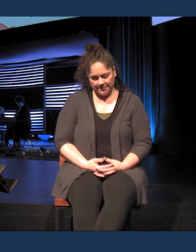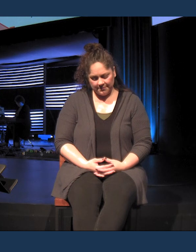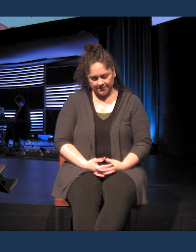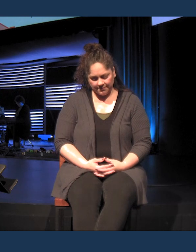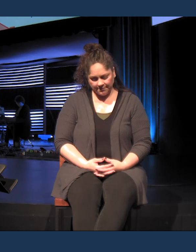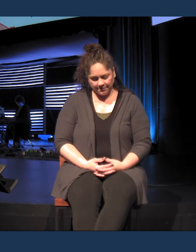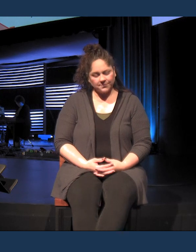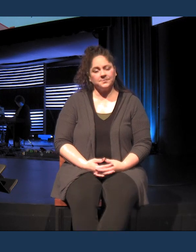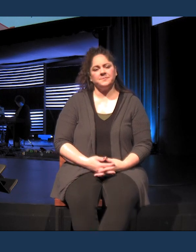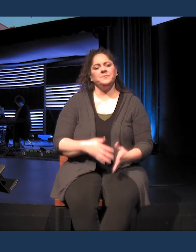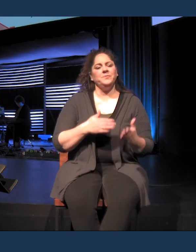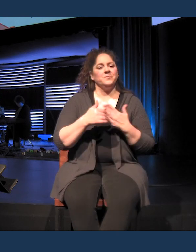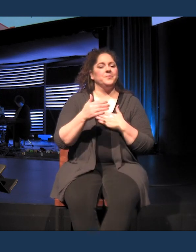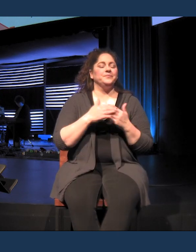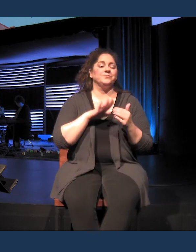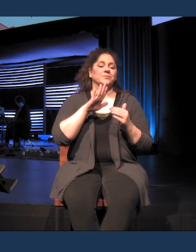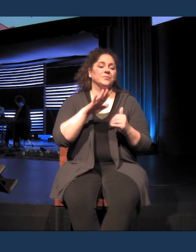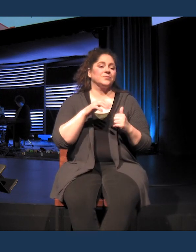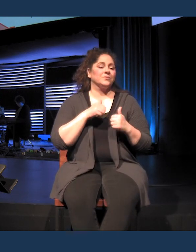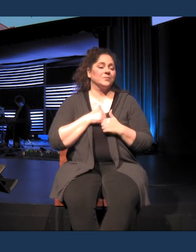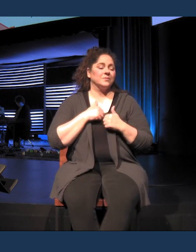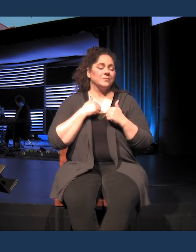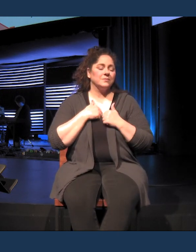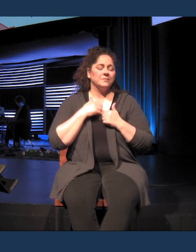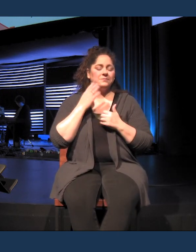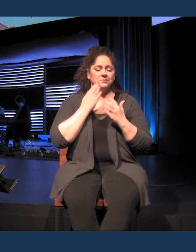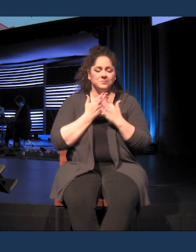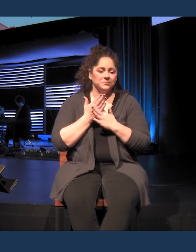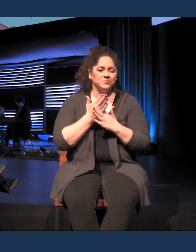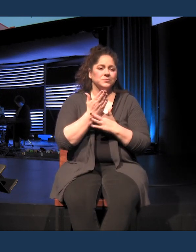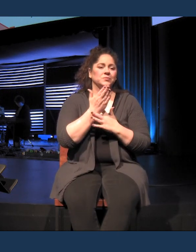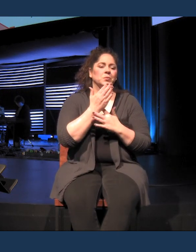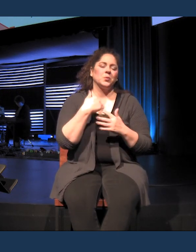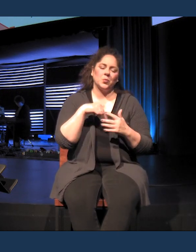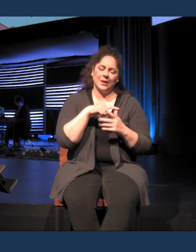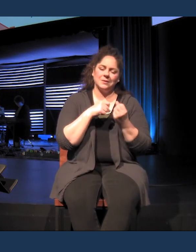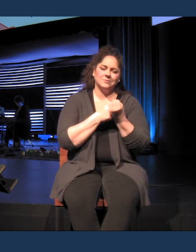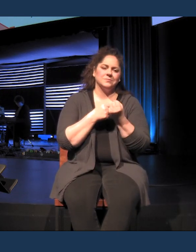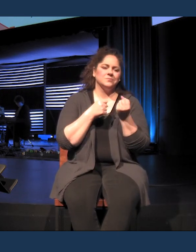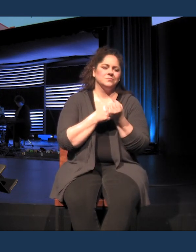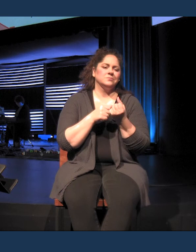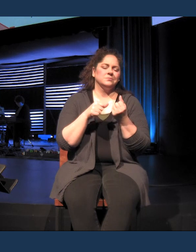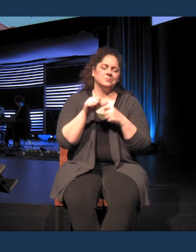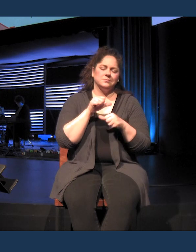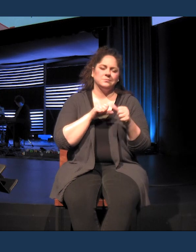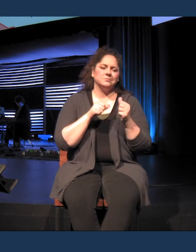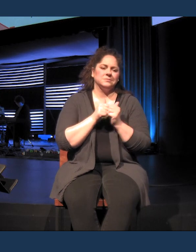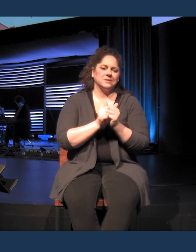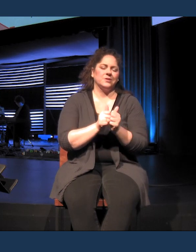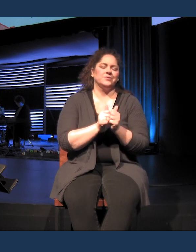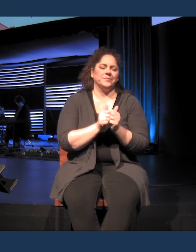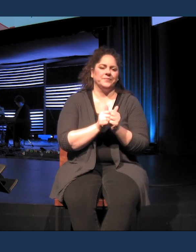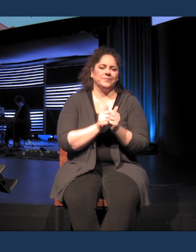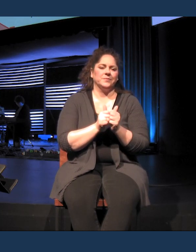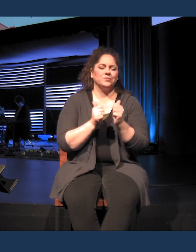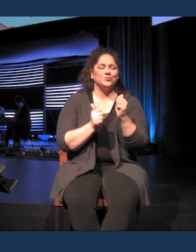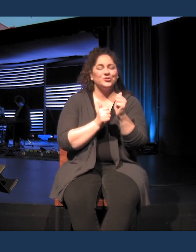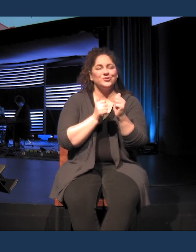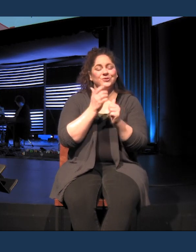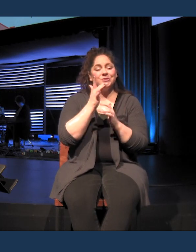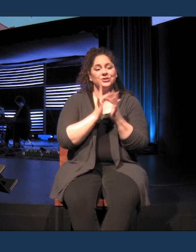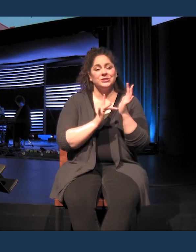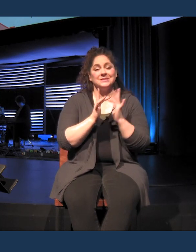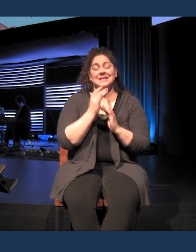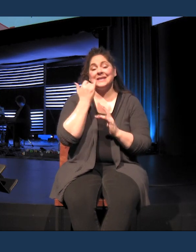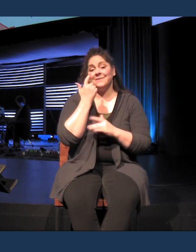wherever you are in your journey of faith, we can walk together. Pursuing Jesus. If you're watching